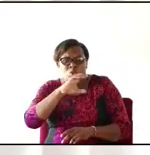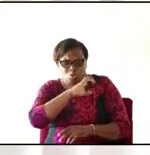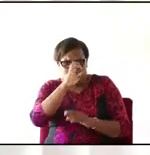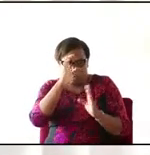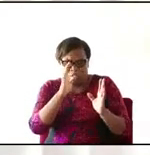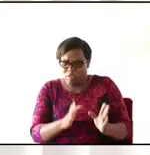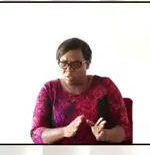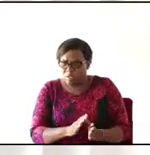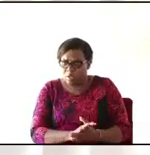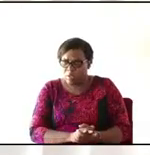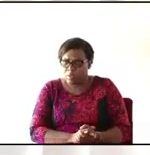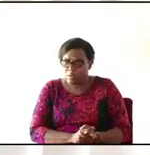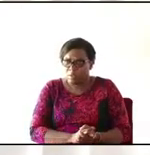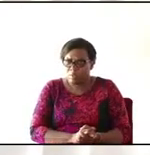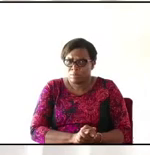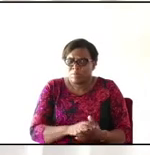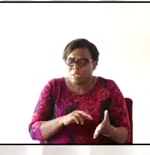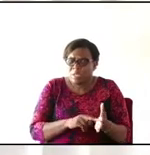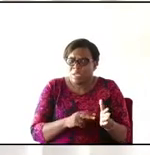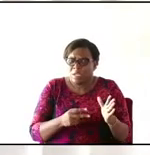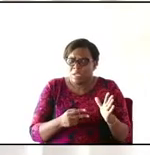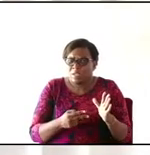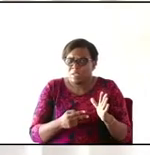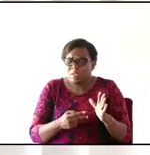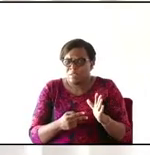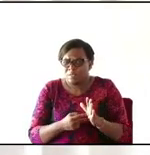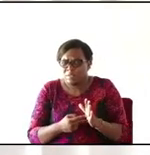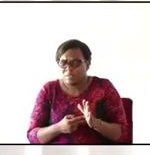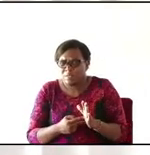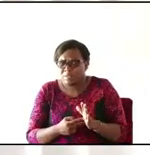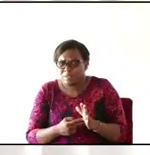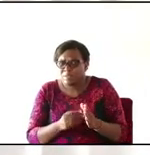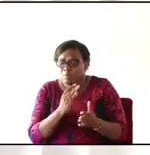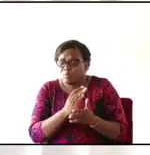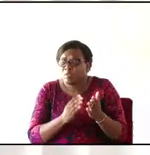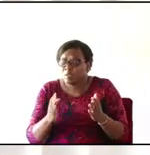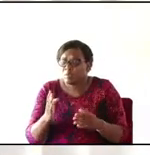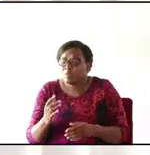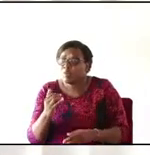you are a Christian, then it means, can I say in Jamaican terms, sitting wrong.